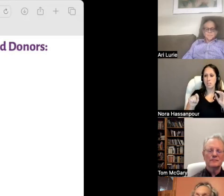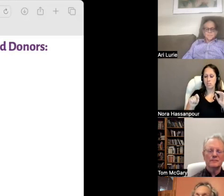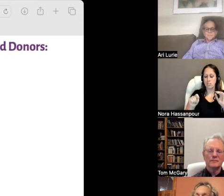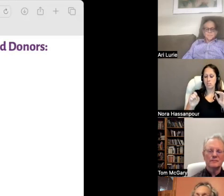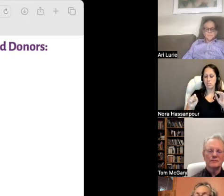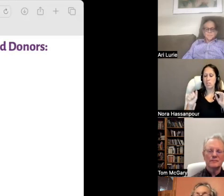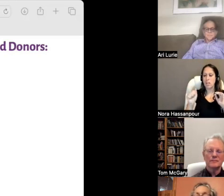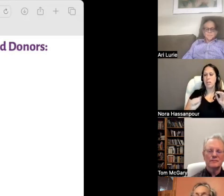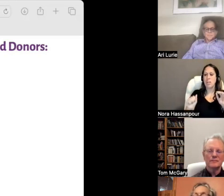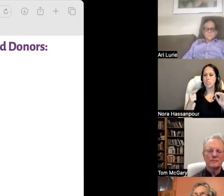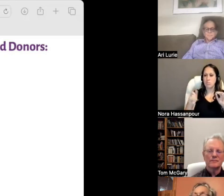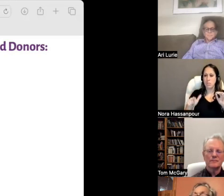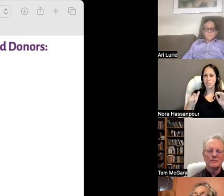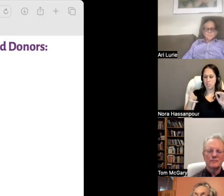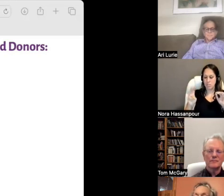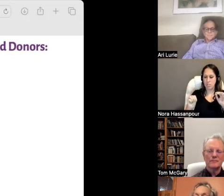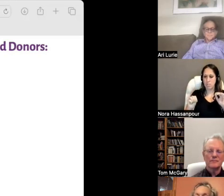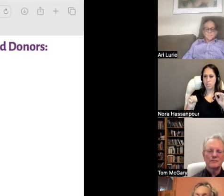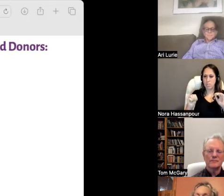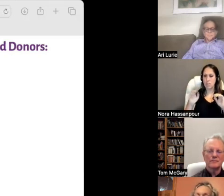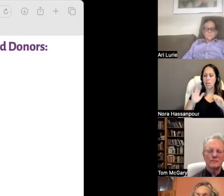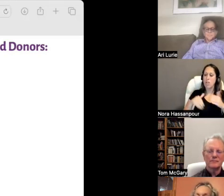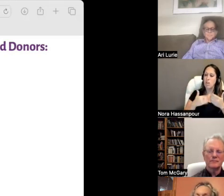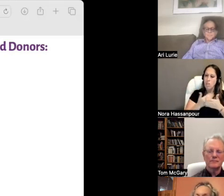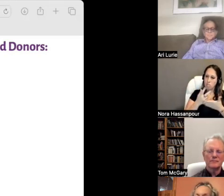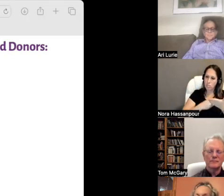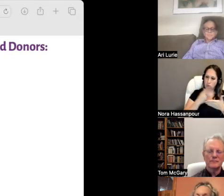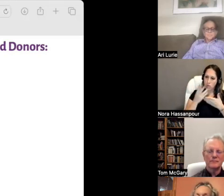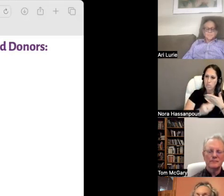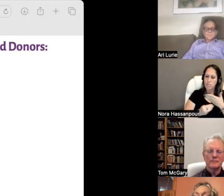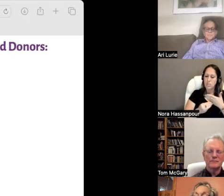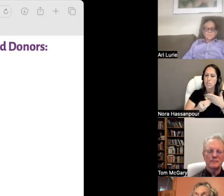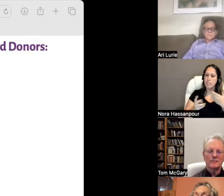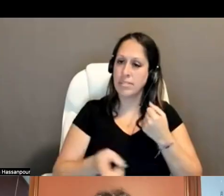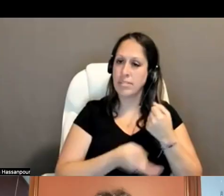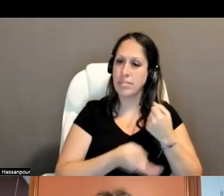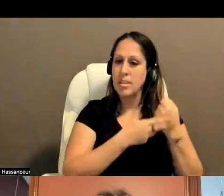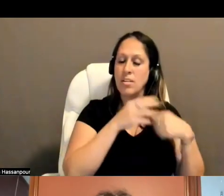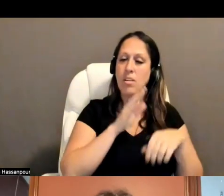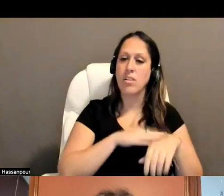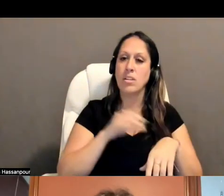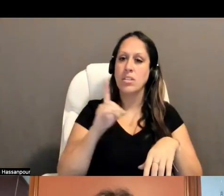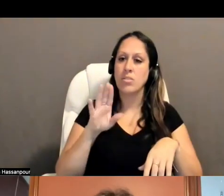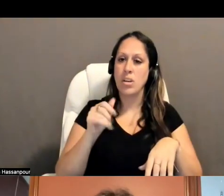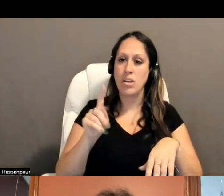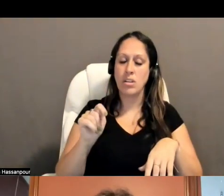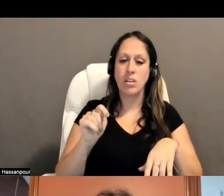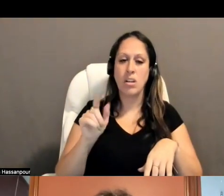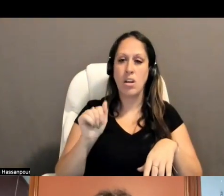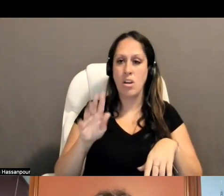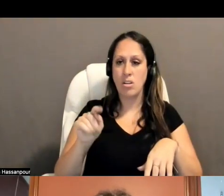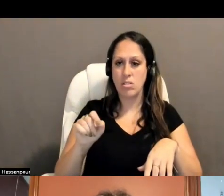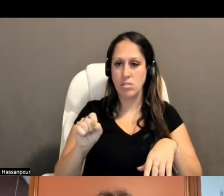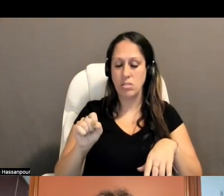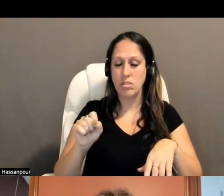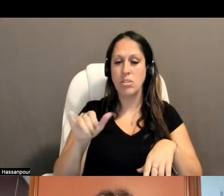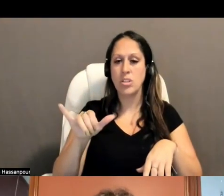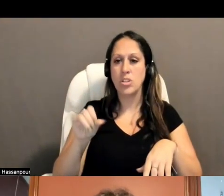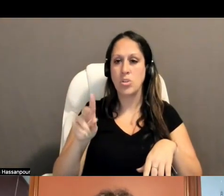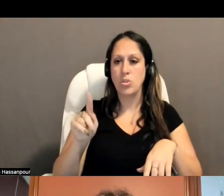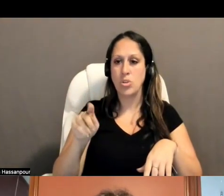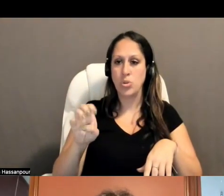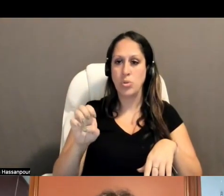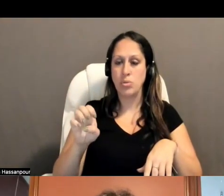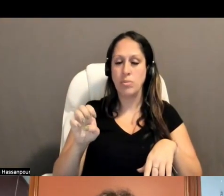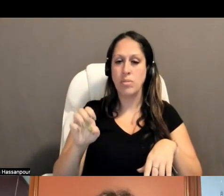drakeItarts@gmail.com. This and all our programs are archived on the Drake It Arts YouTube channel. That's